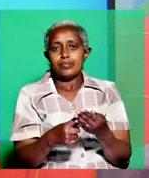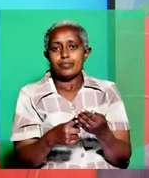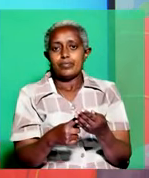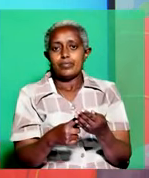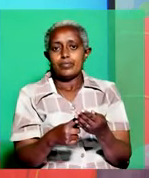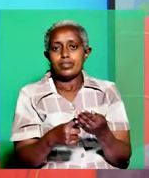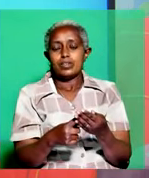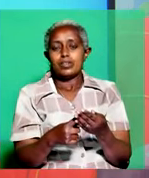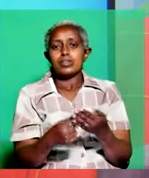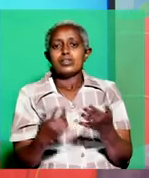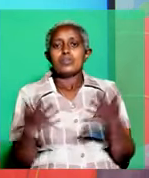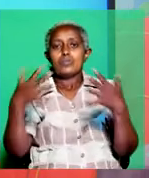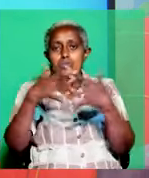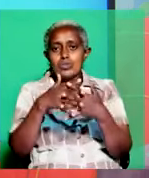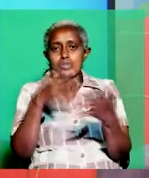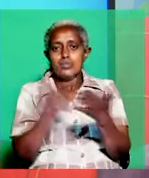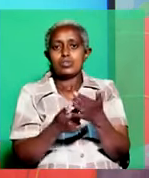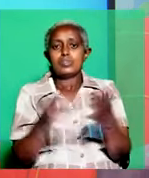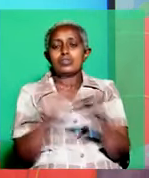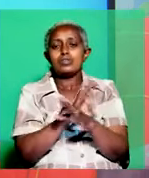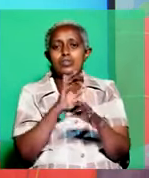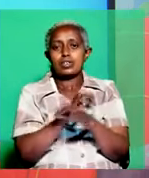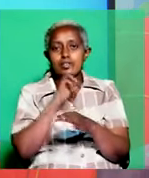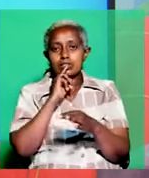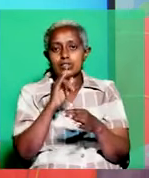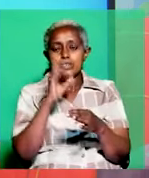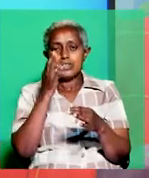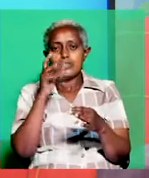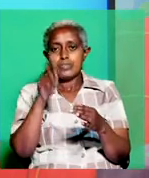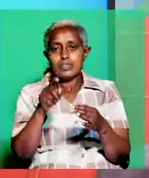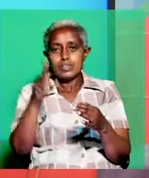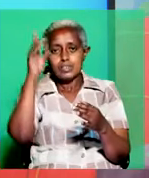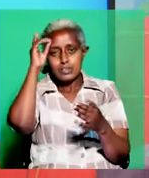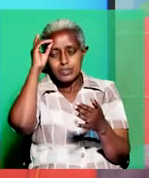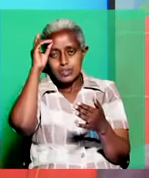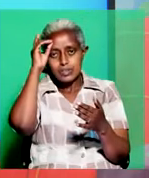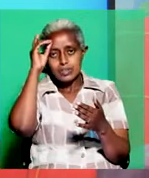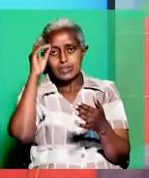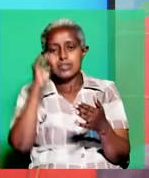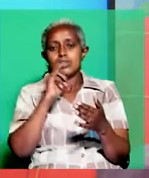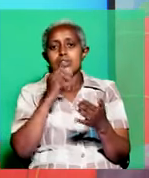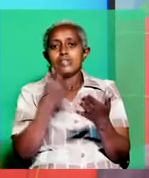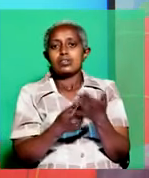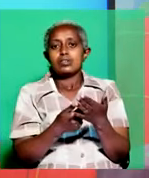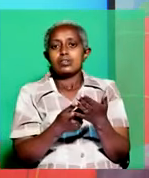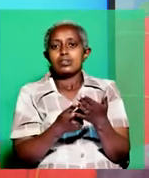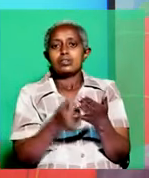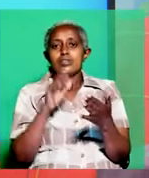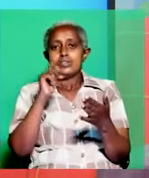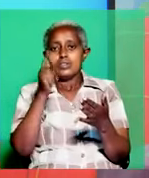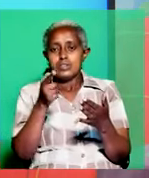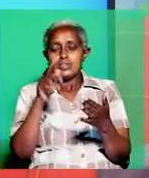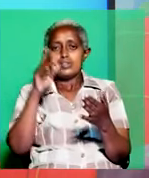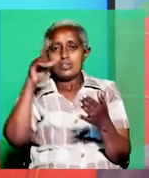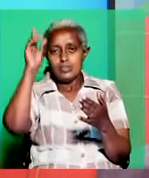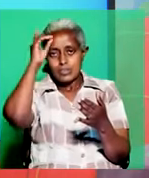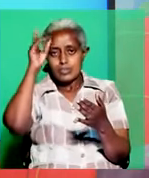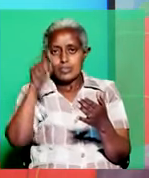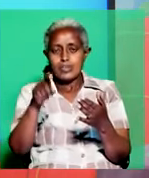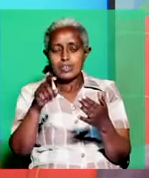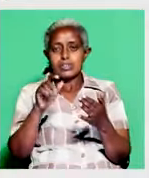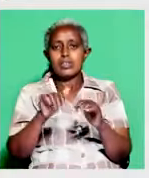the composition of this function f of g of x derivative will be this f derivative of g of x times g derivative of x. But let's